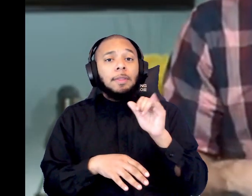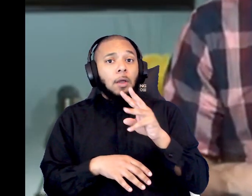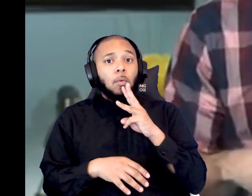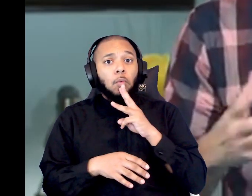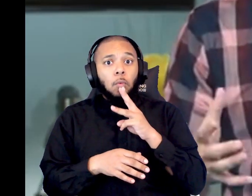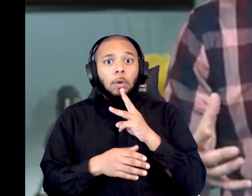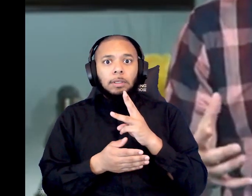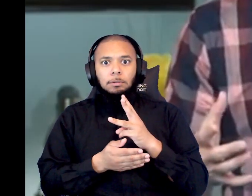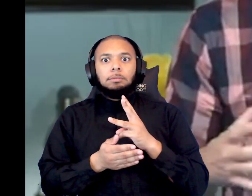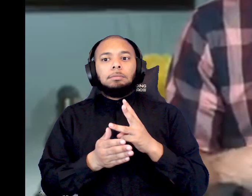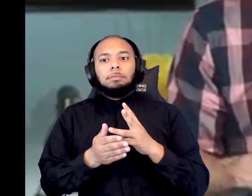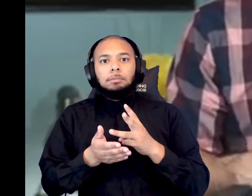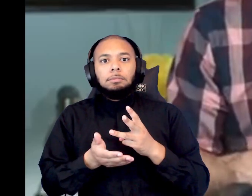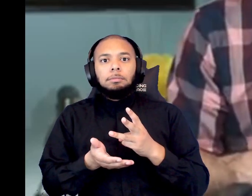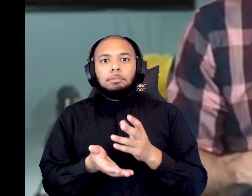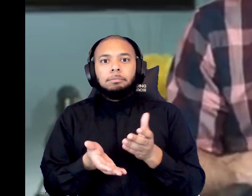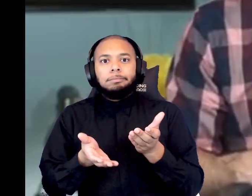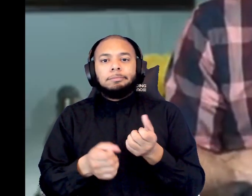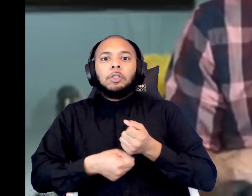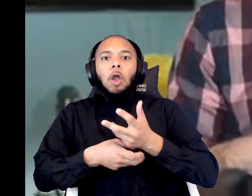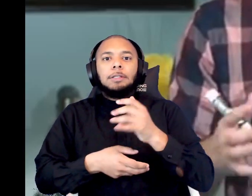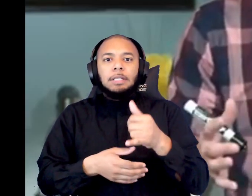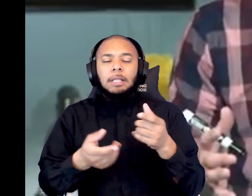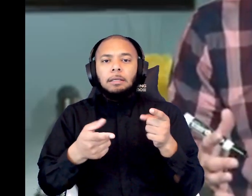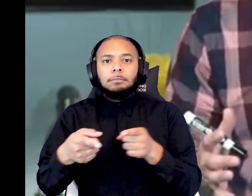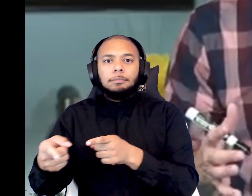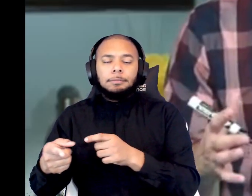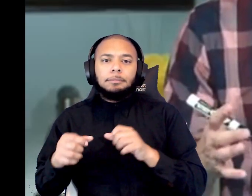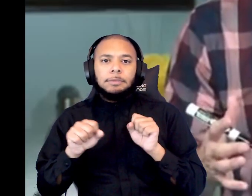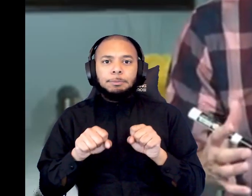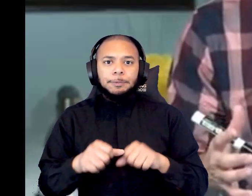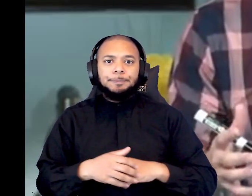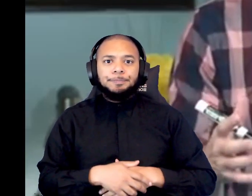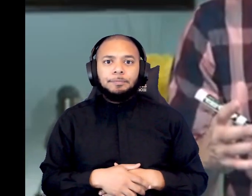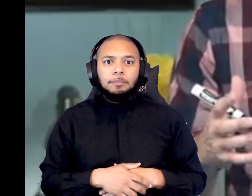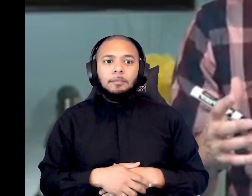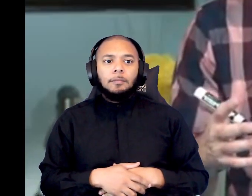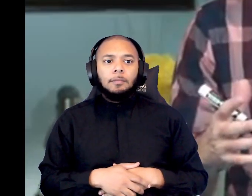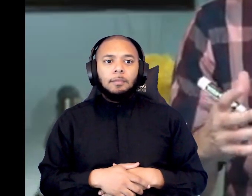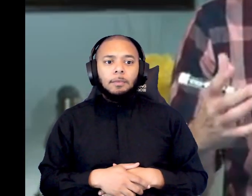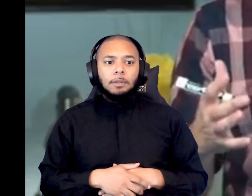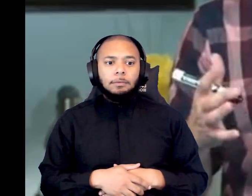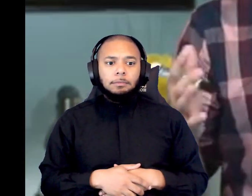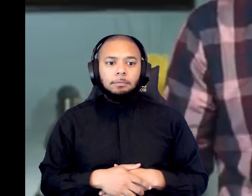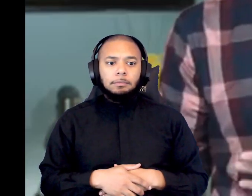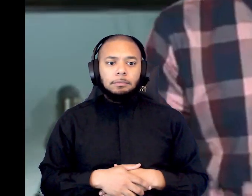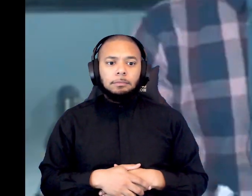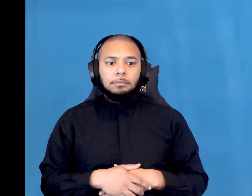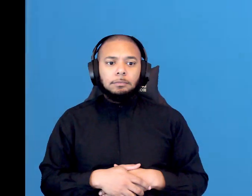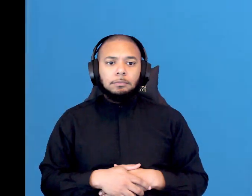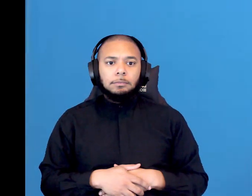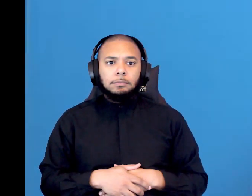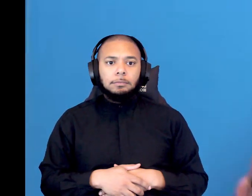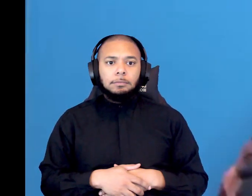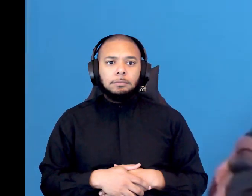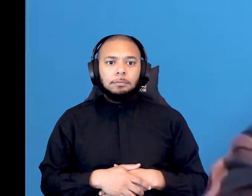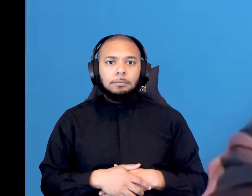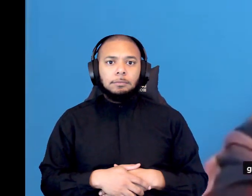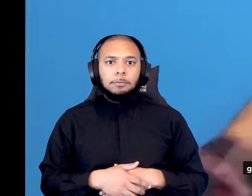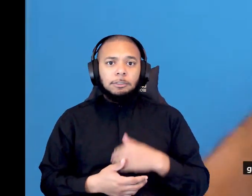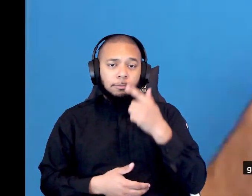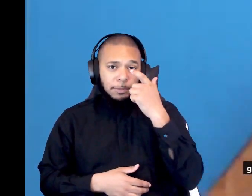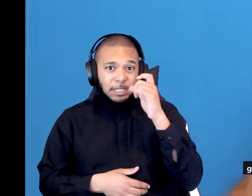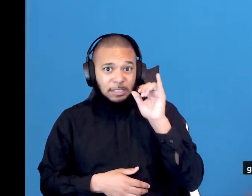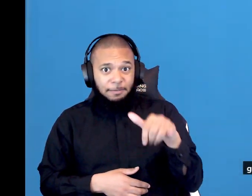place. Carbohydrates are one of the organic compounds where we see these, because of the presence of this